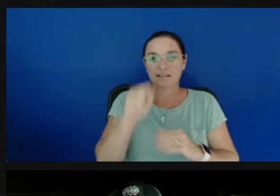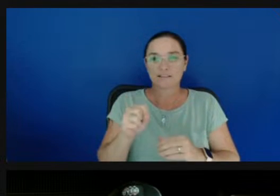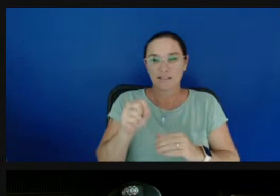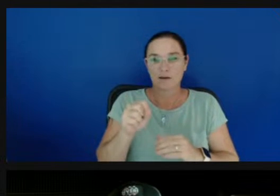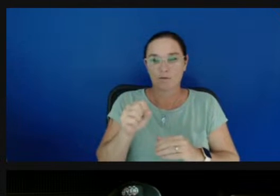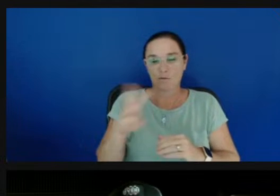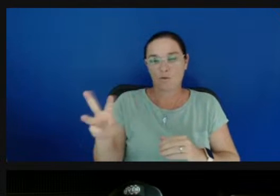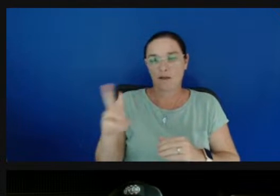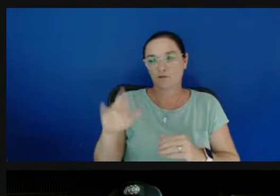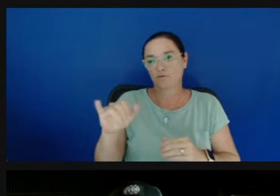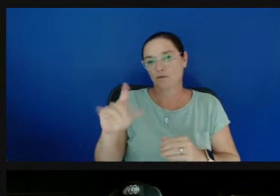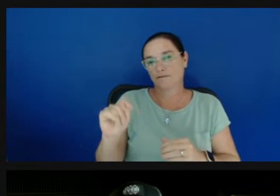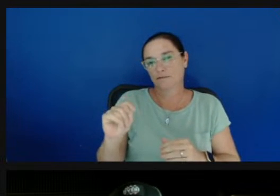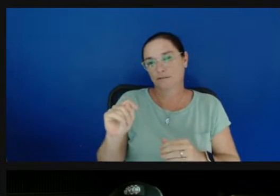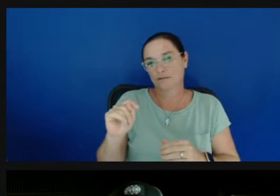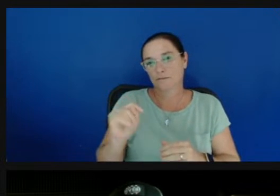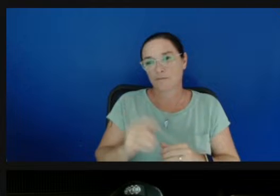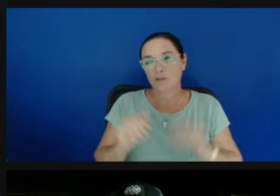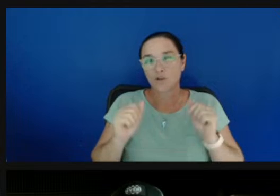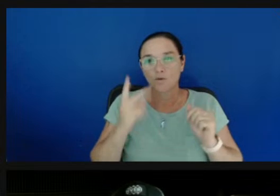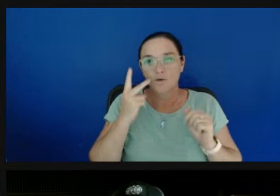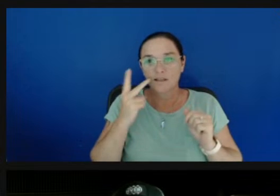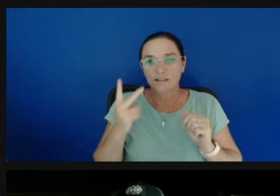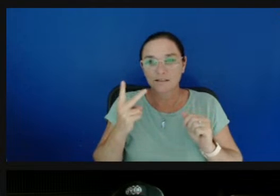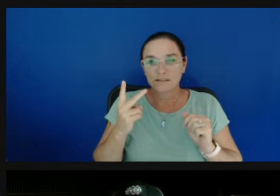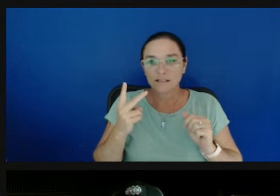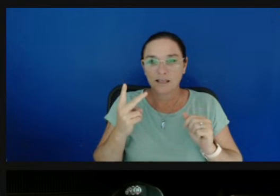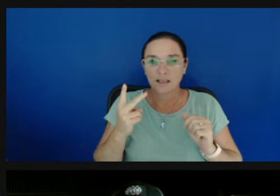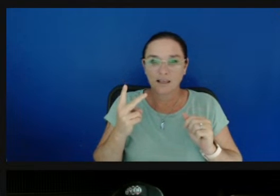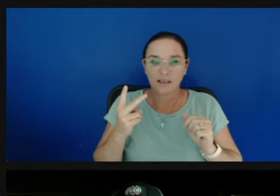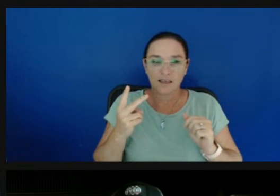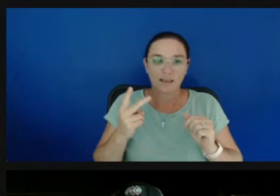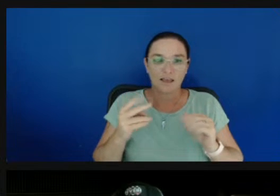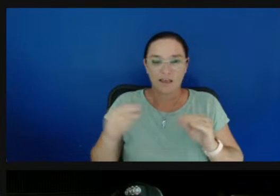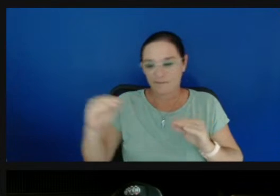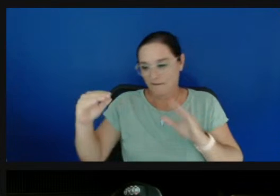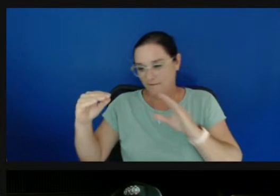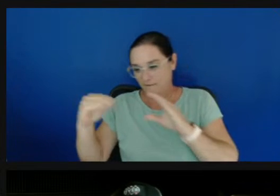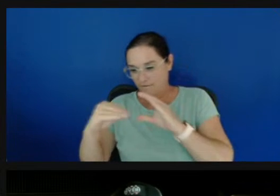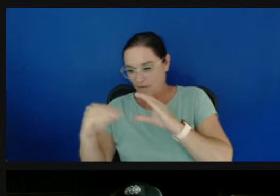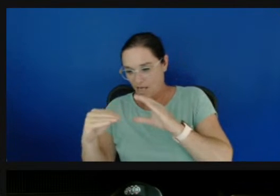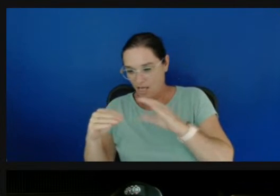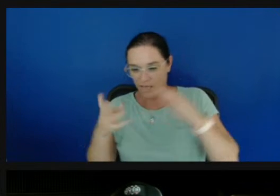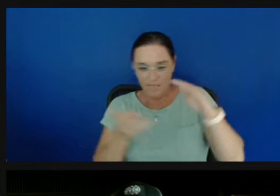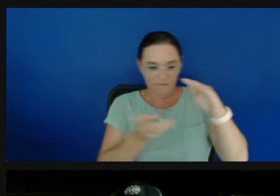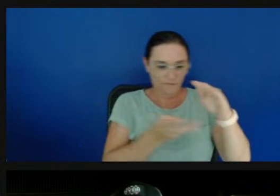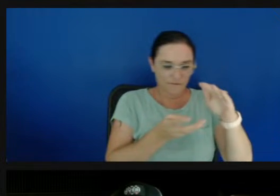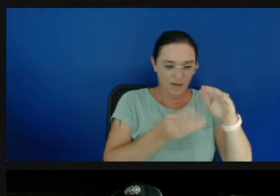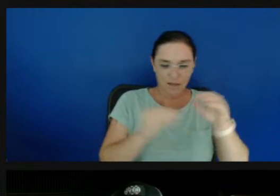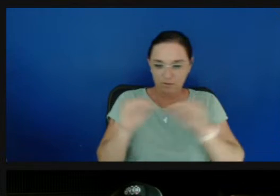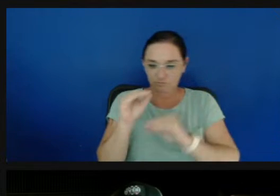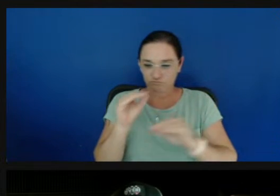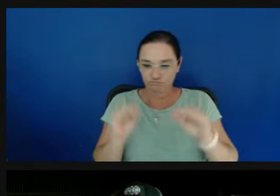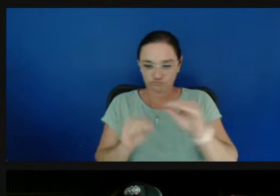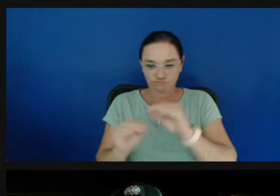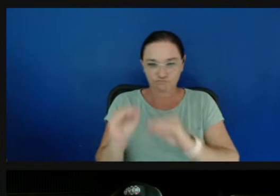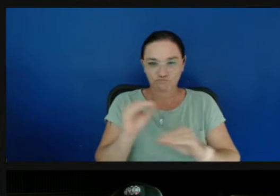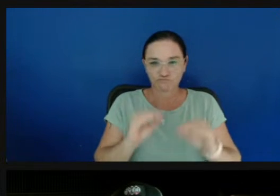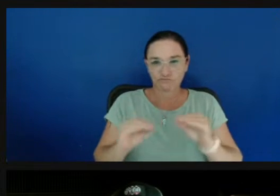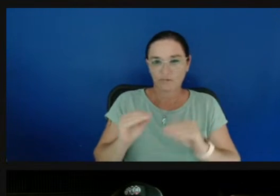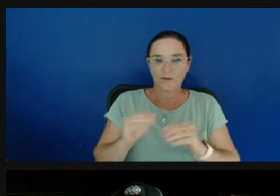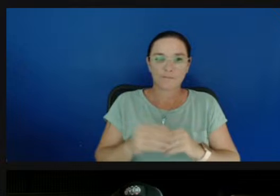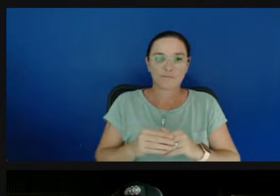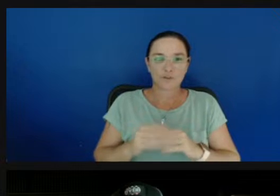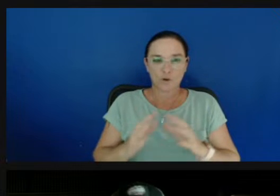connector. So you can see over the weeks, it's just filling every little corner it can. Like it goes and fills a little bit over here, and that gets a little differs over here, fills